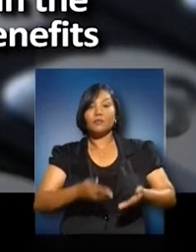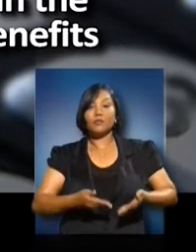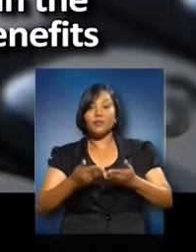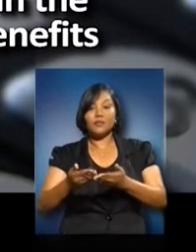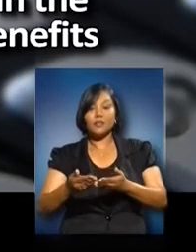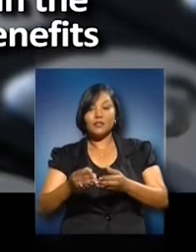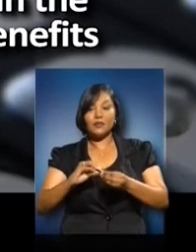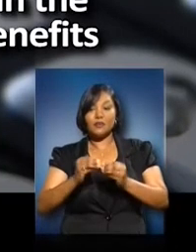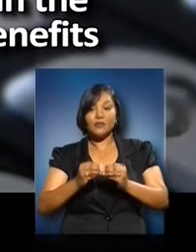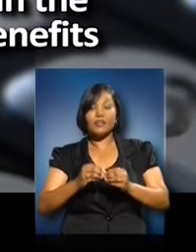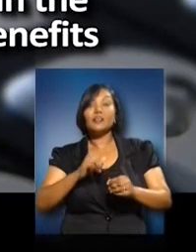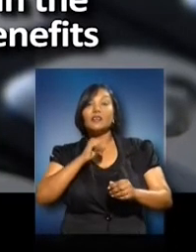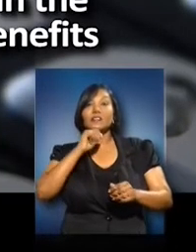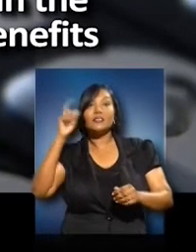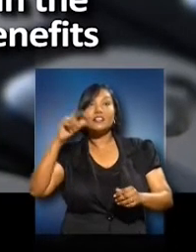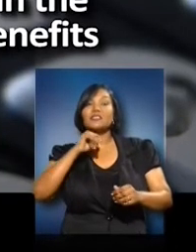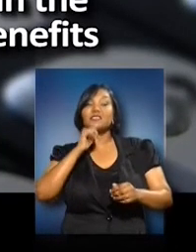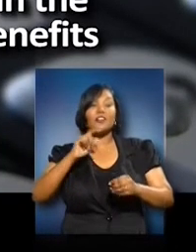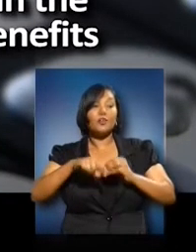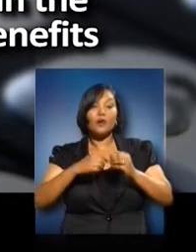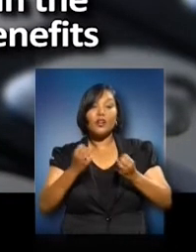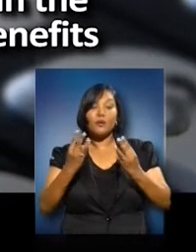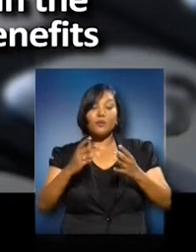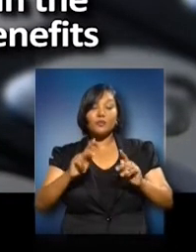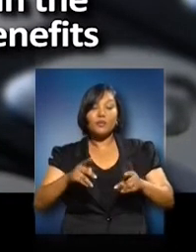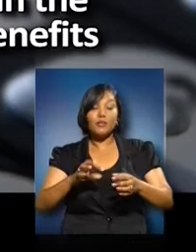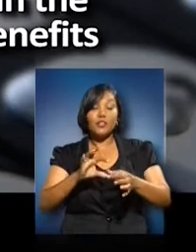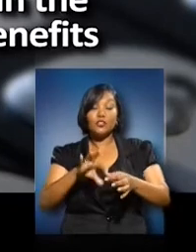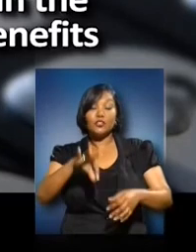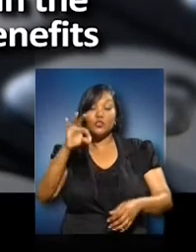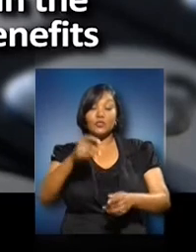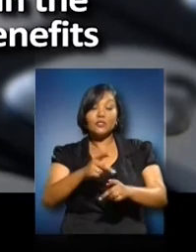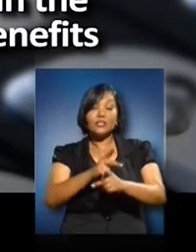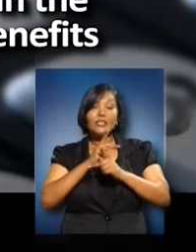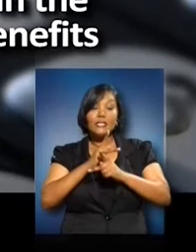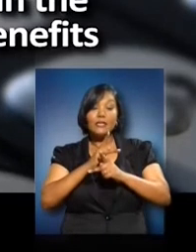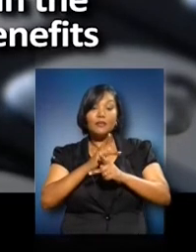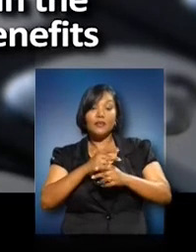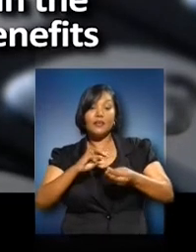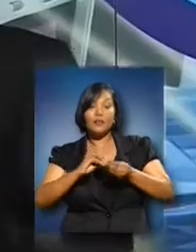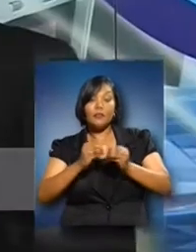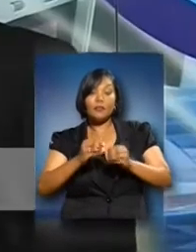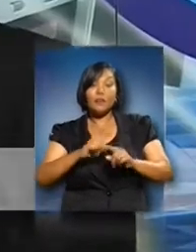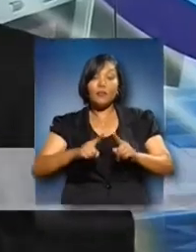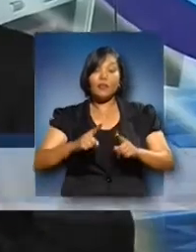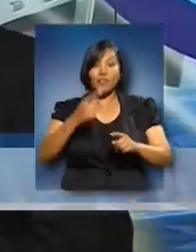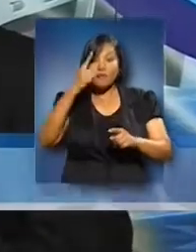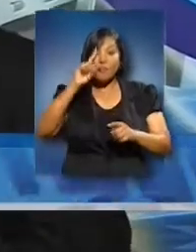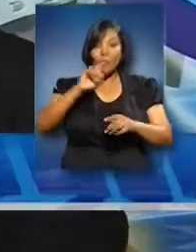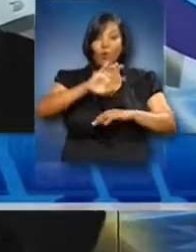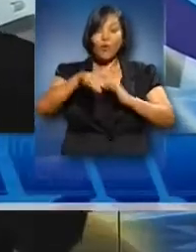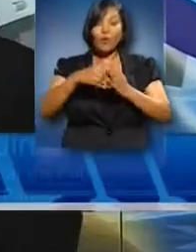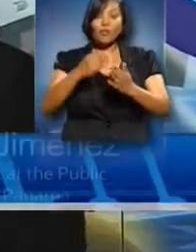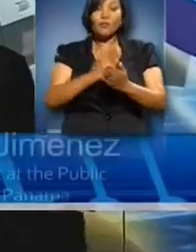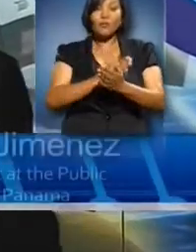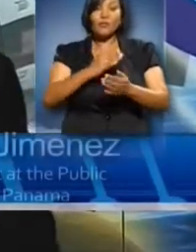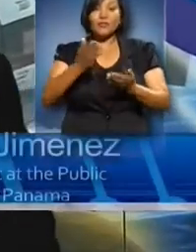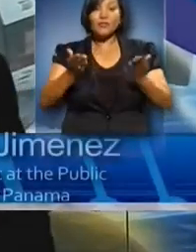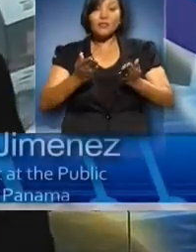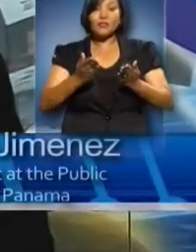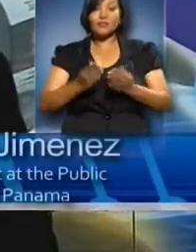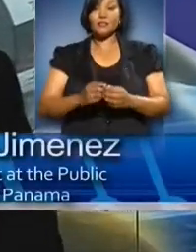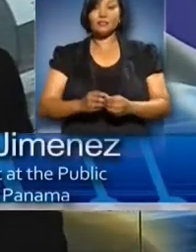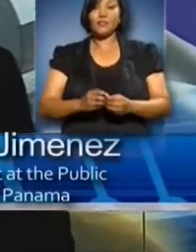is not measured in the quantity of ports, but in the competing product benefits given. The people think about